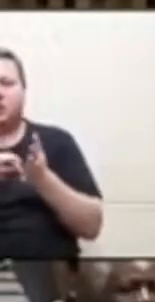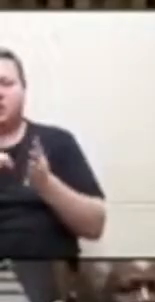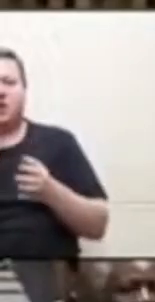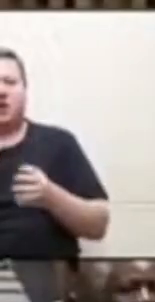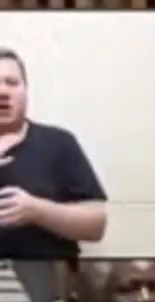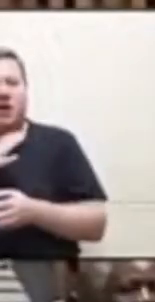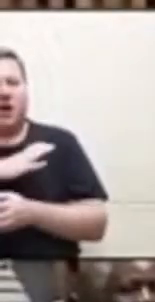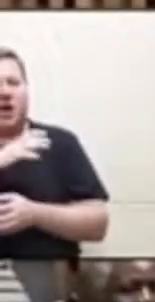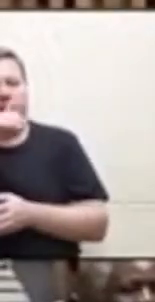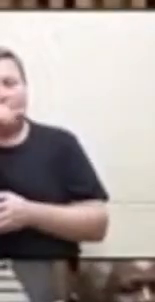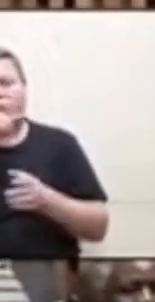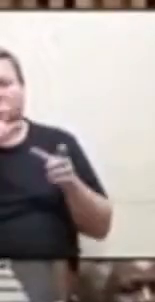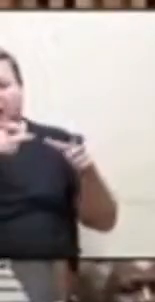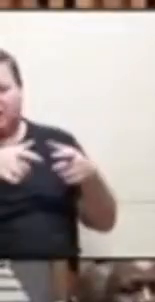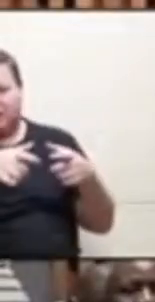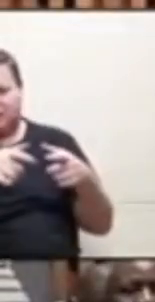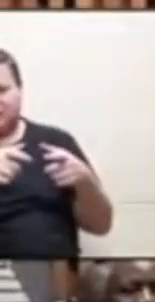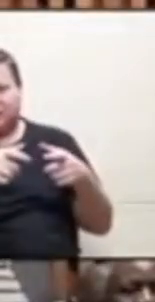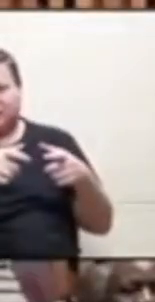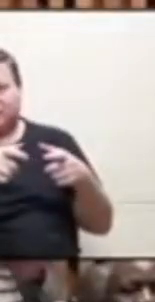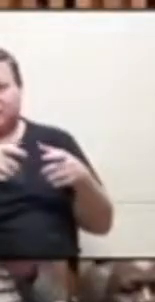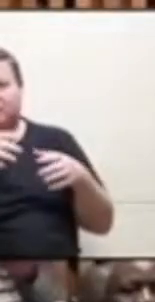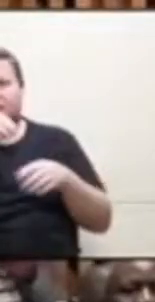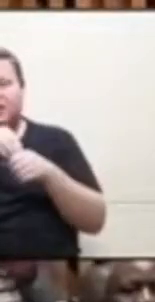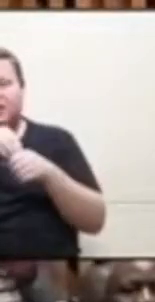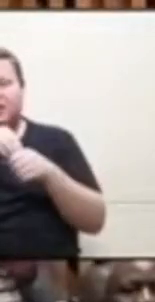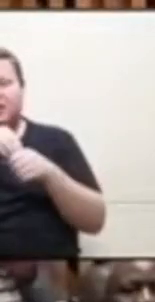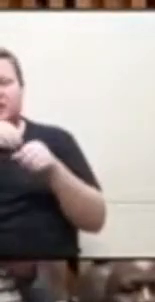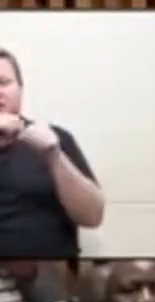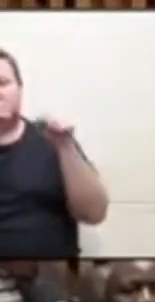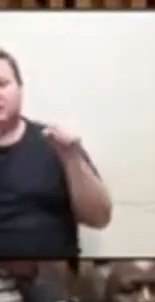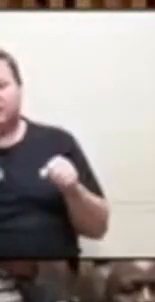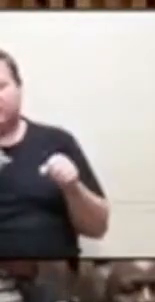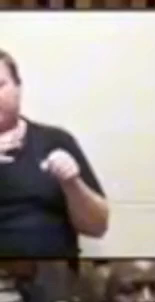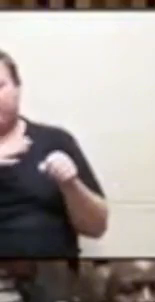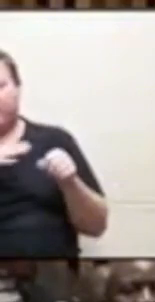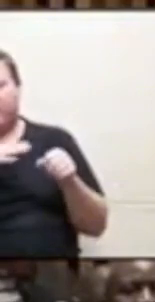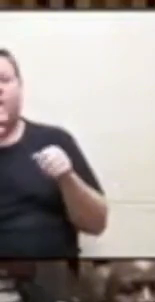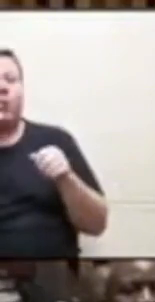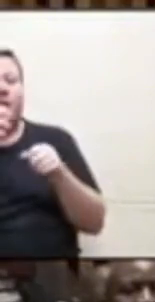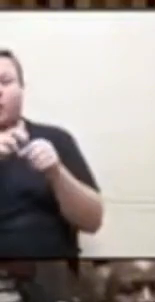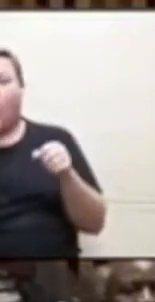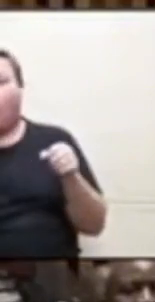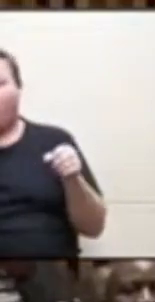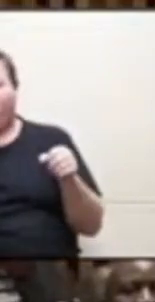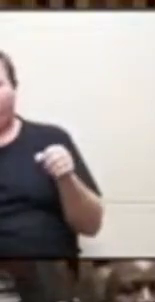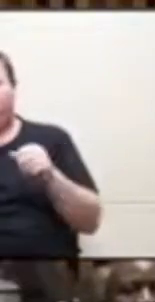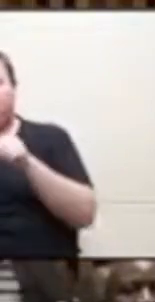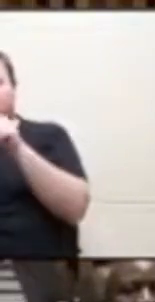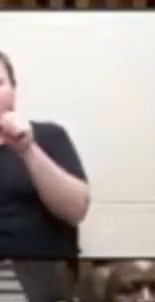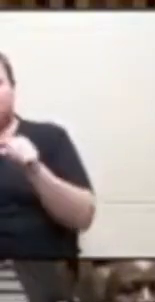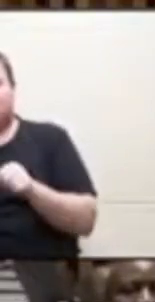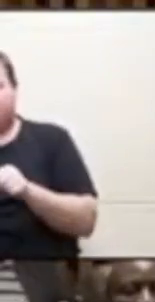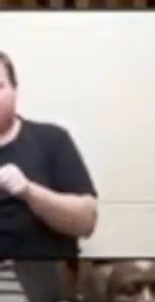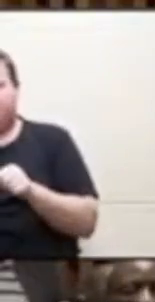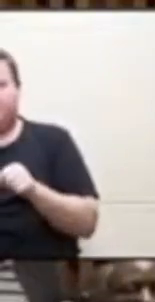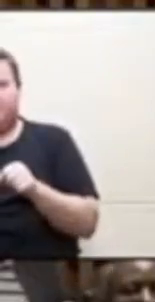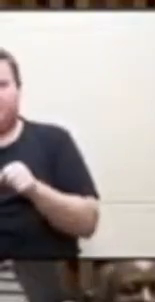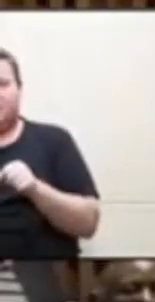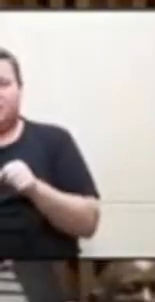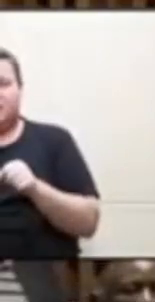as they go off the system, we should ensure that we do a comprehensive campaign to